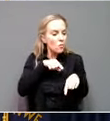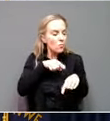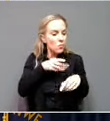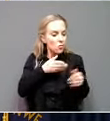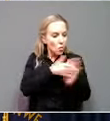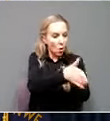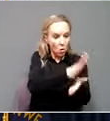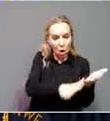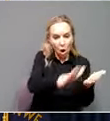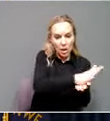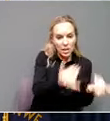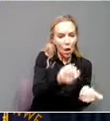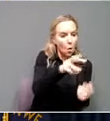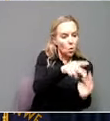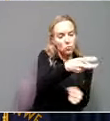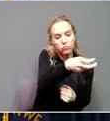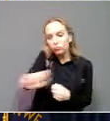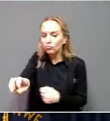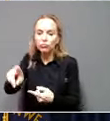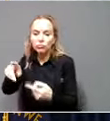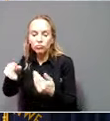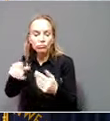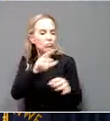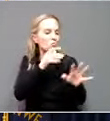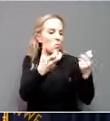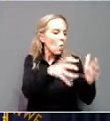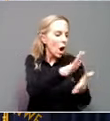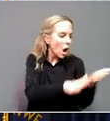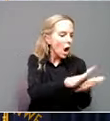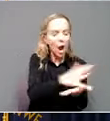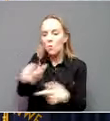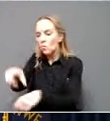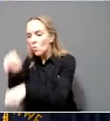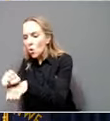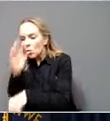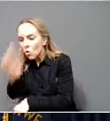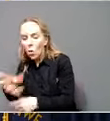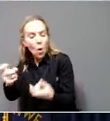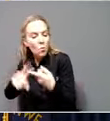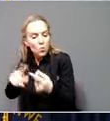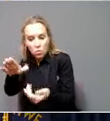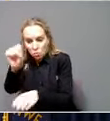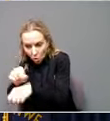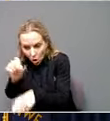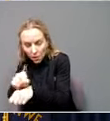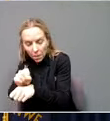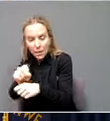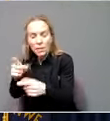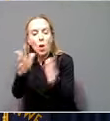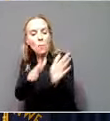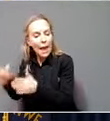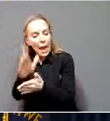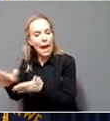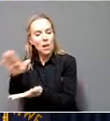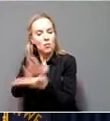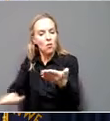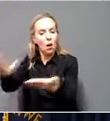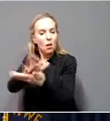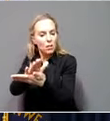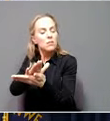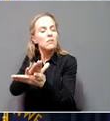now. There's opportunities to go to college now and work. There's an opportunity to go to work planning on going to college with what each of